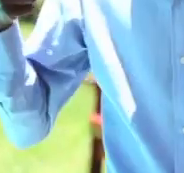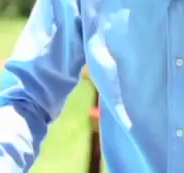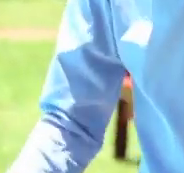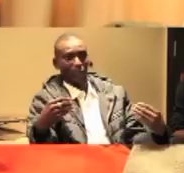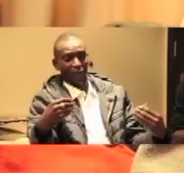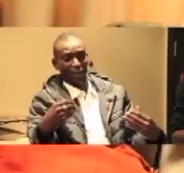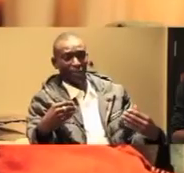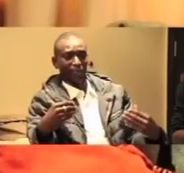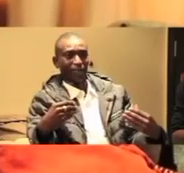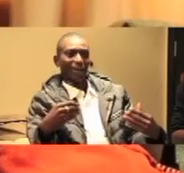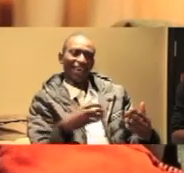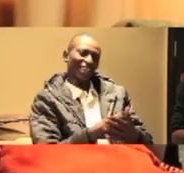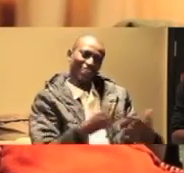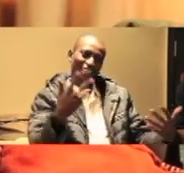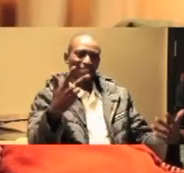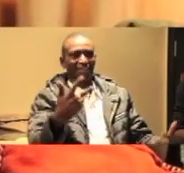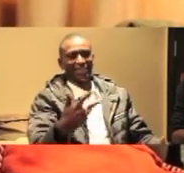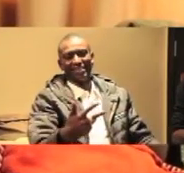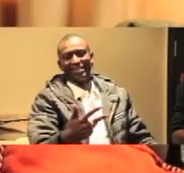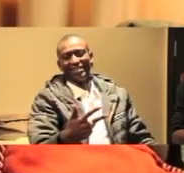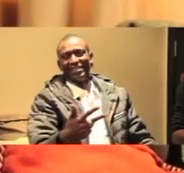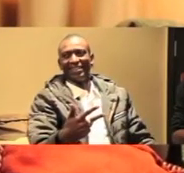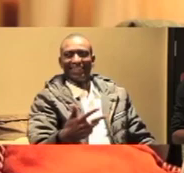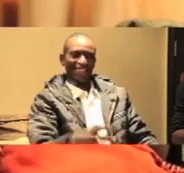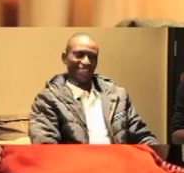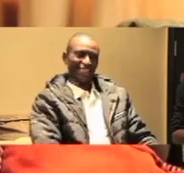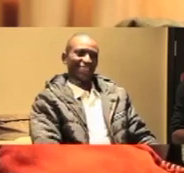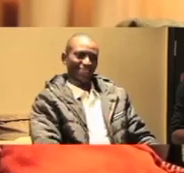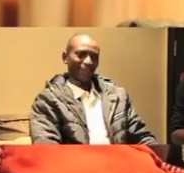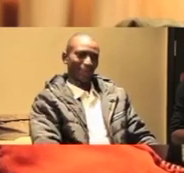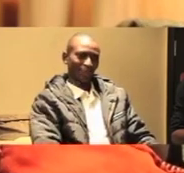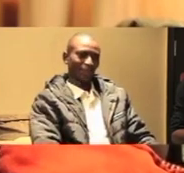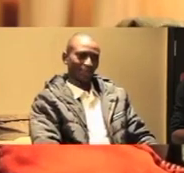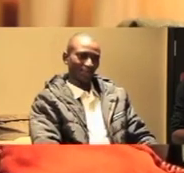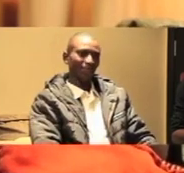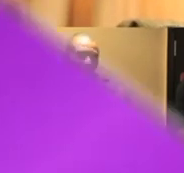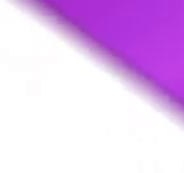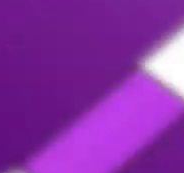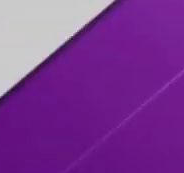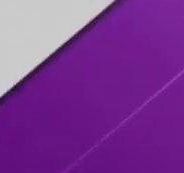I have a comfortable life, I can get 3. Yes.